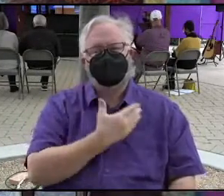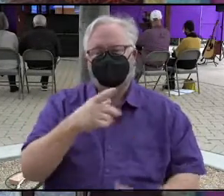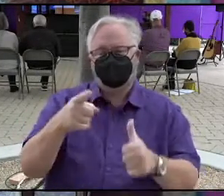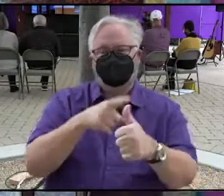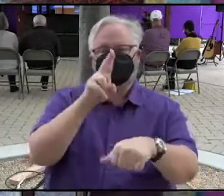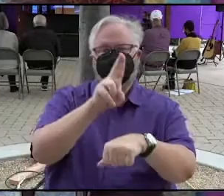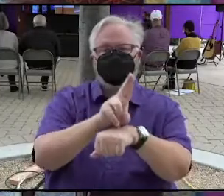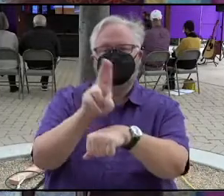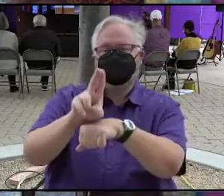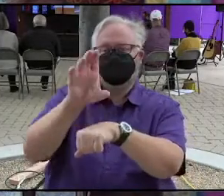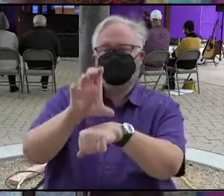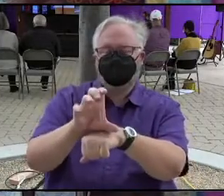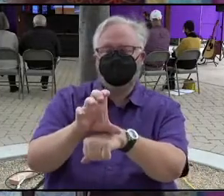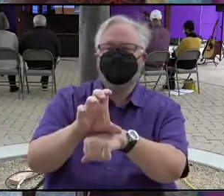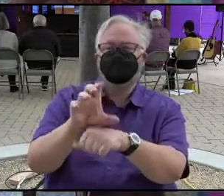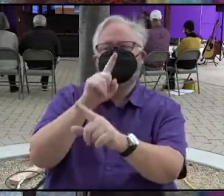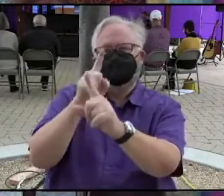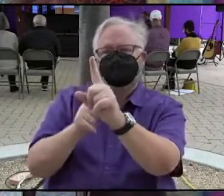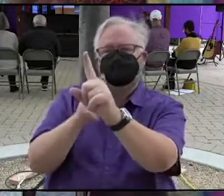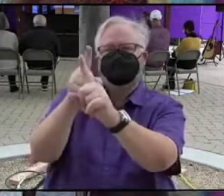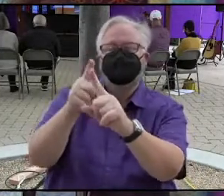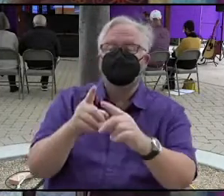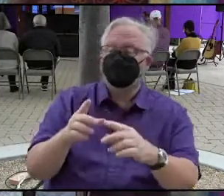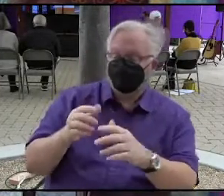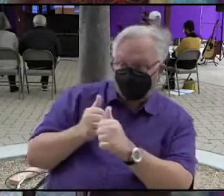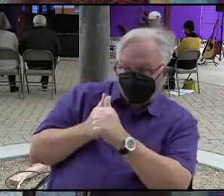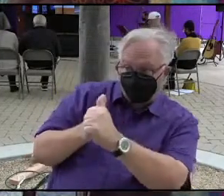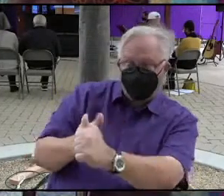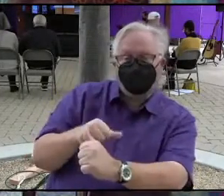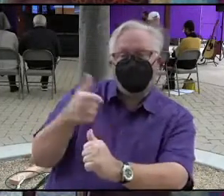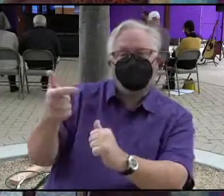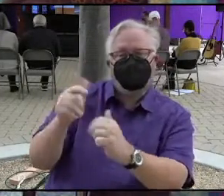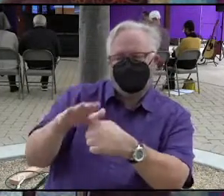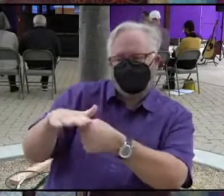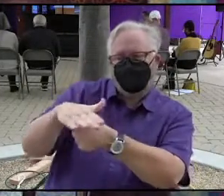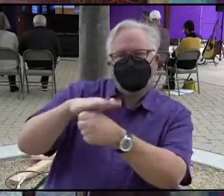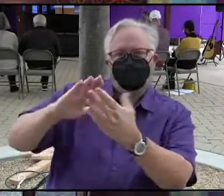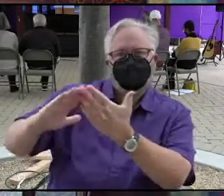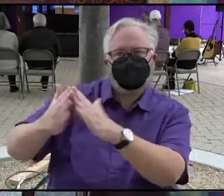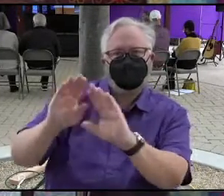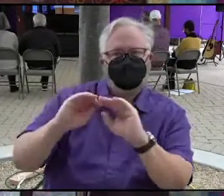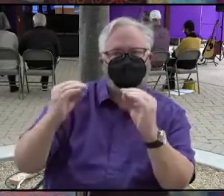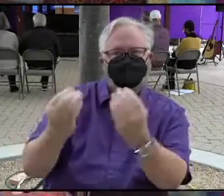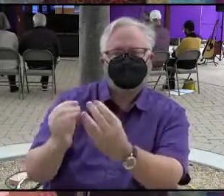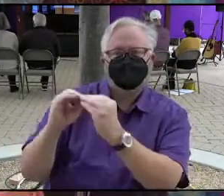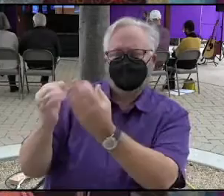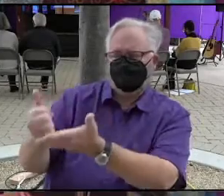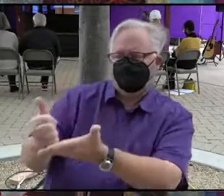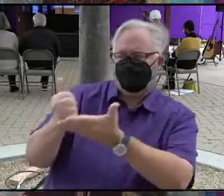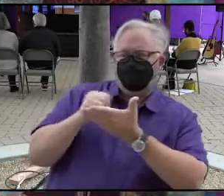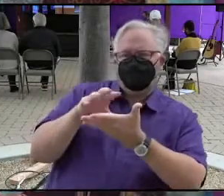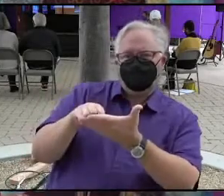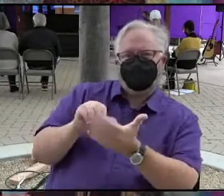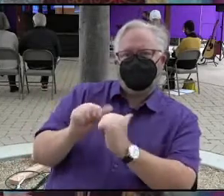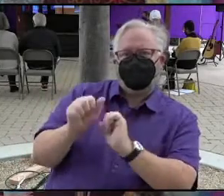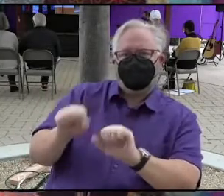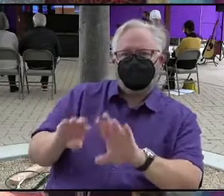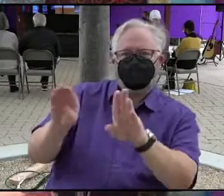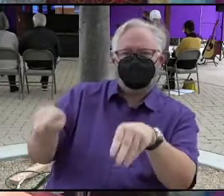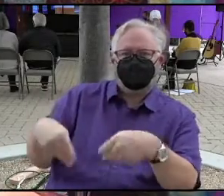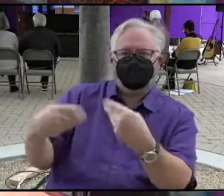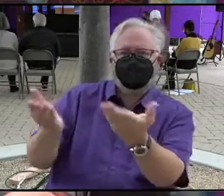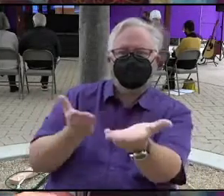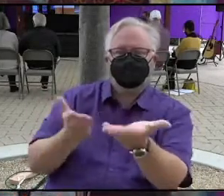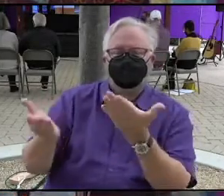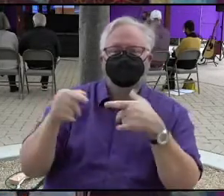First UU San Diego, to take the lead from community organizations in learning how we can be of service. Over the course